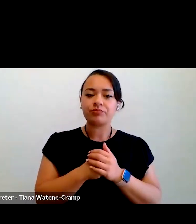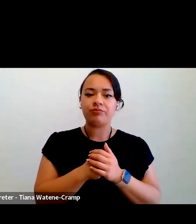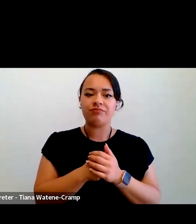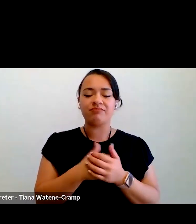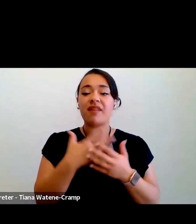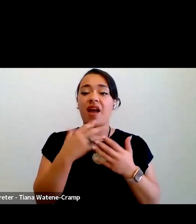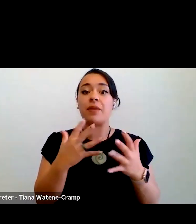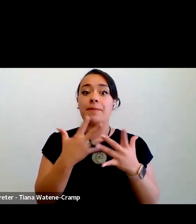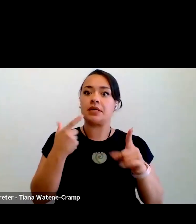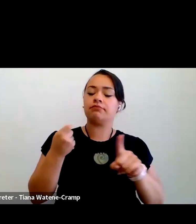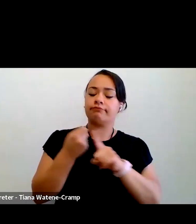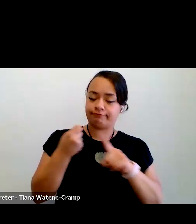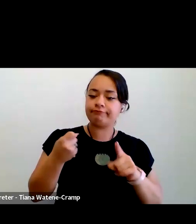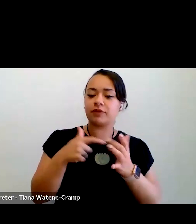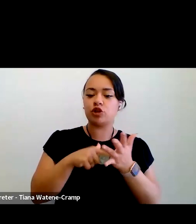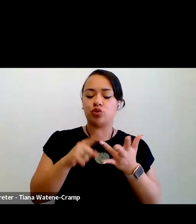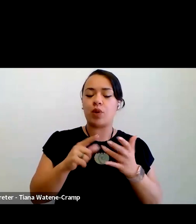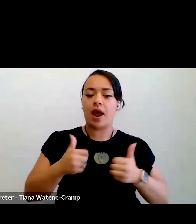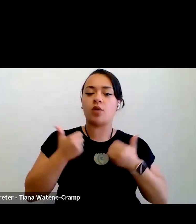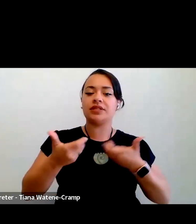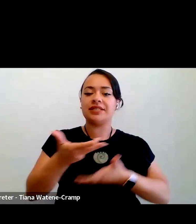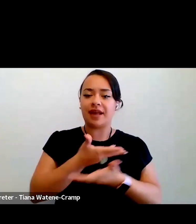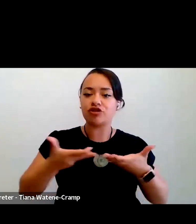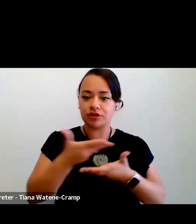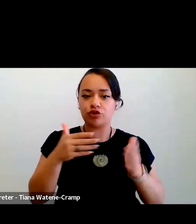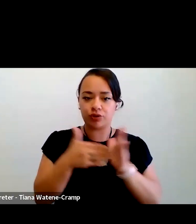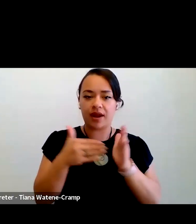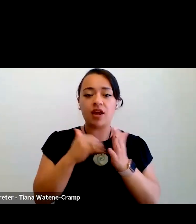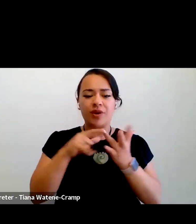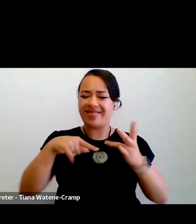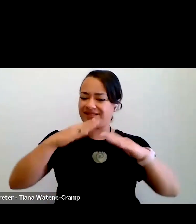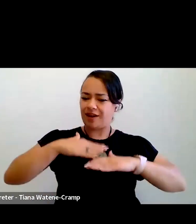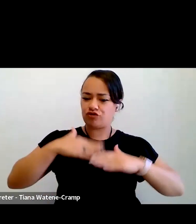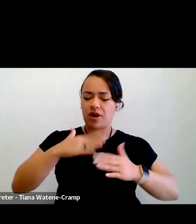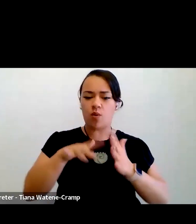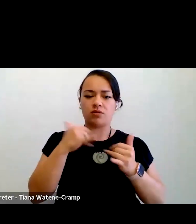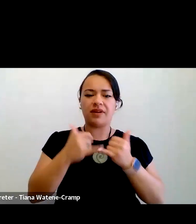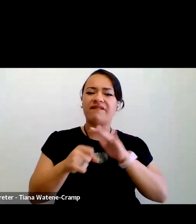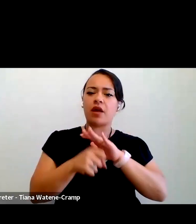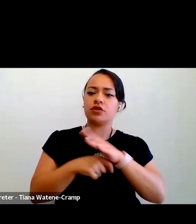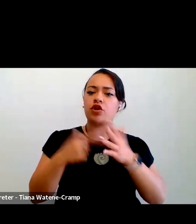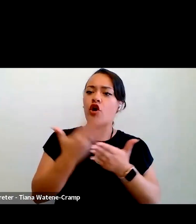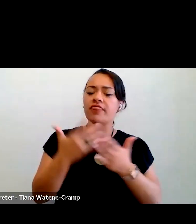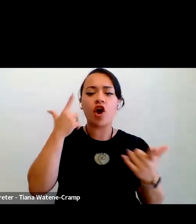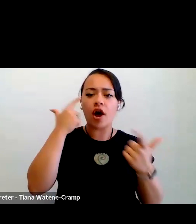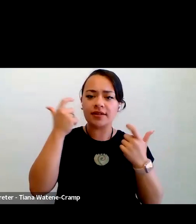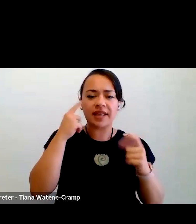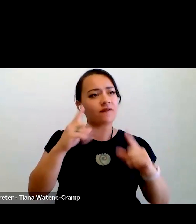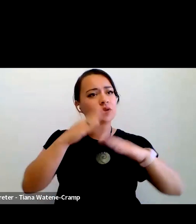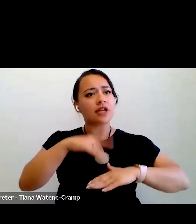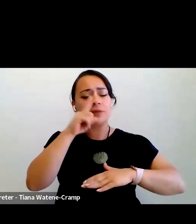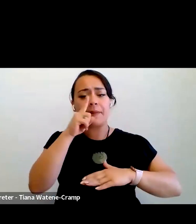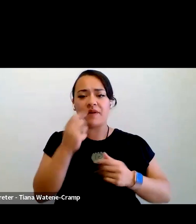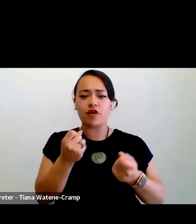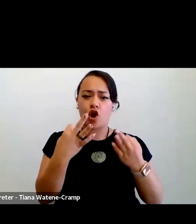implications for the discussion that we're having today. So this country was founded on the idea that First Nations people had no laws and we had no governance.